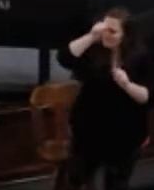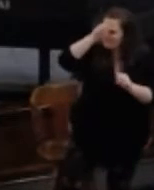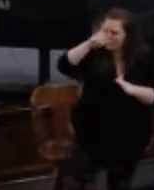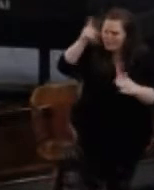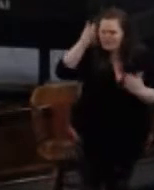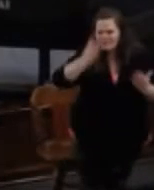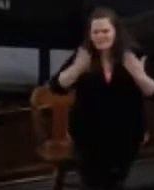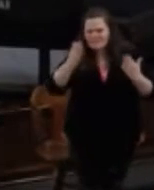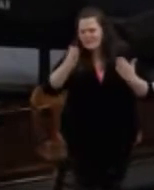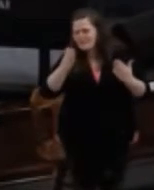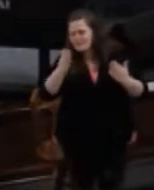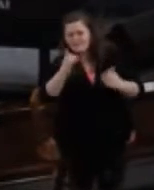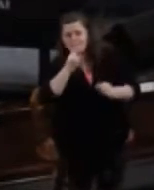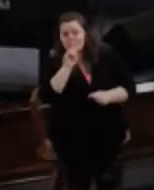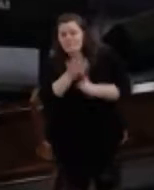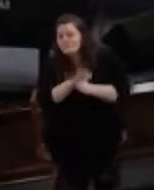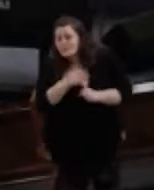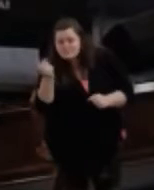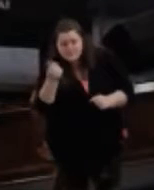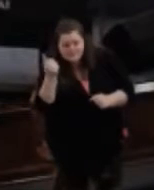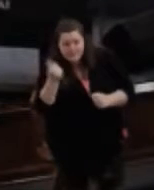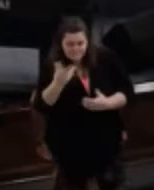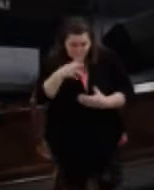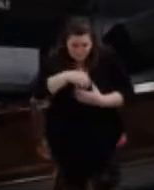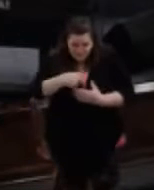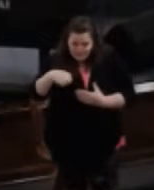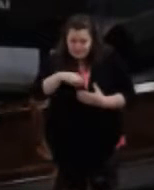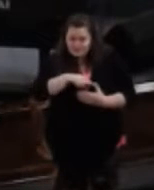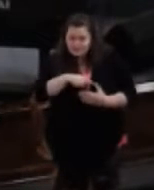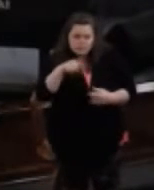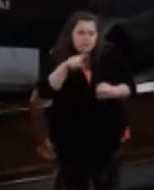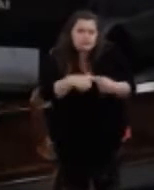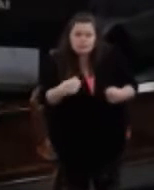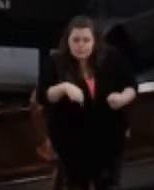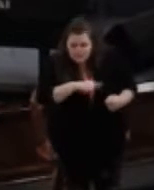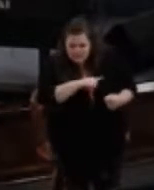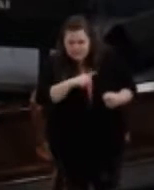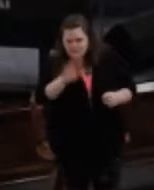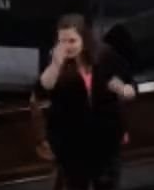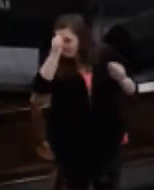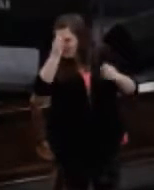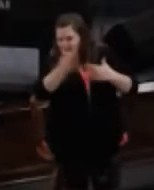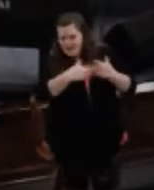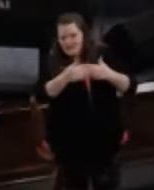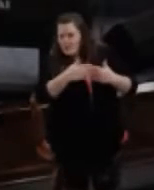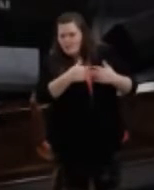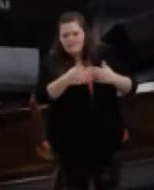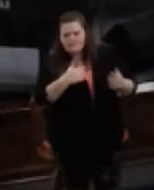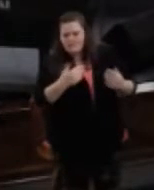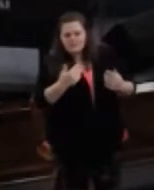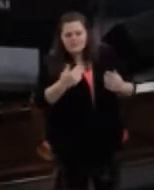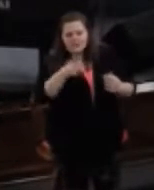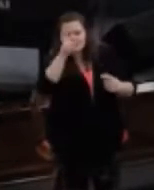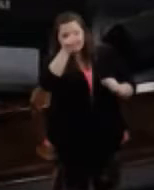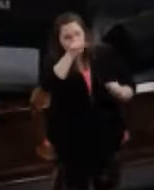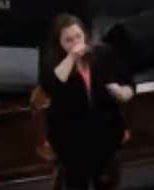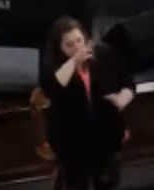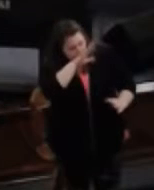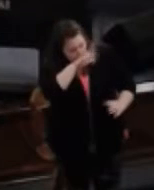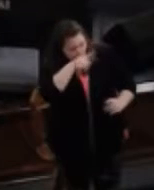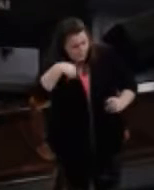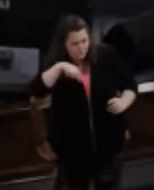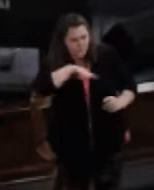may be confirming something within us or to us. Father, however you've spoken to us